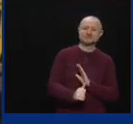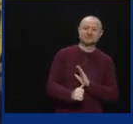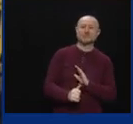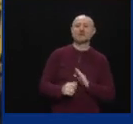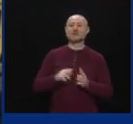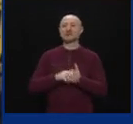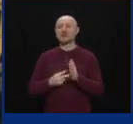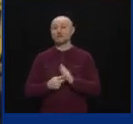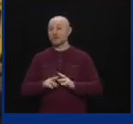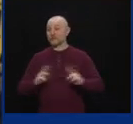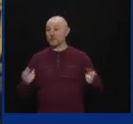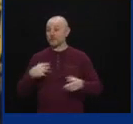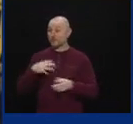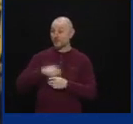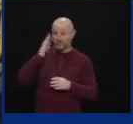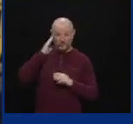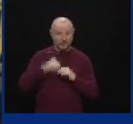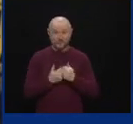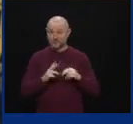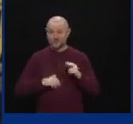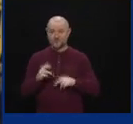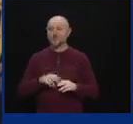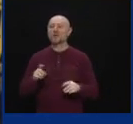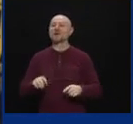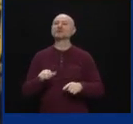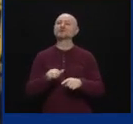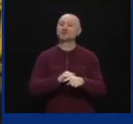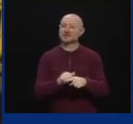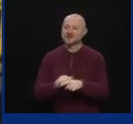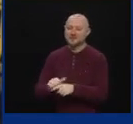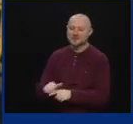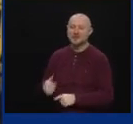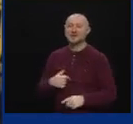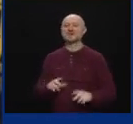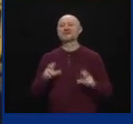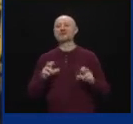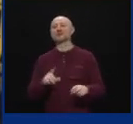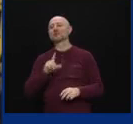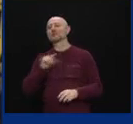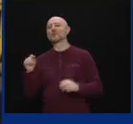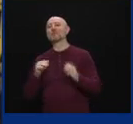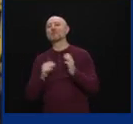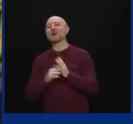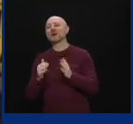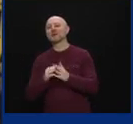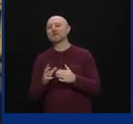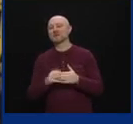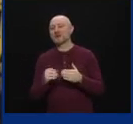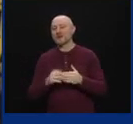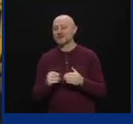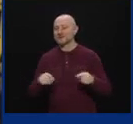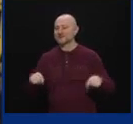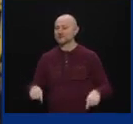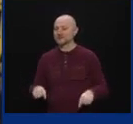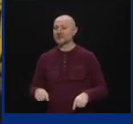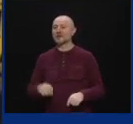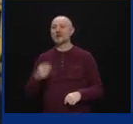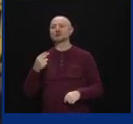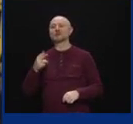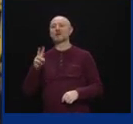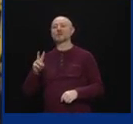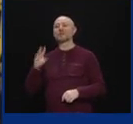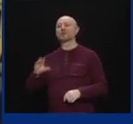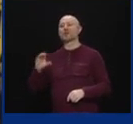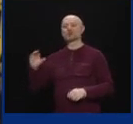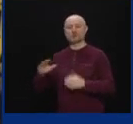day and know how to build one of these. You need training. So we're investing $20 million right here at Hudson Valley Community College to